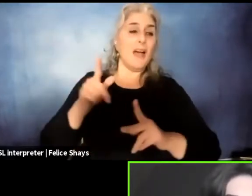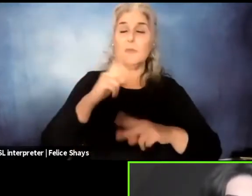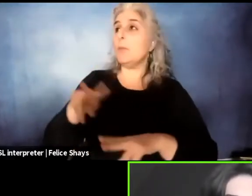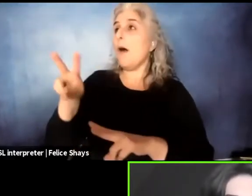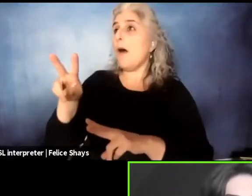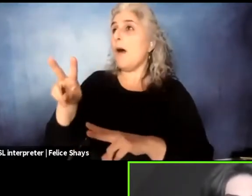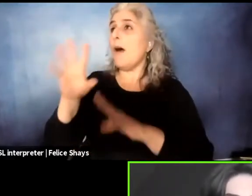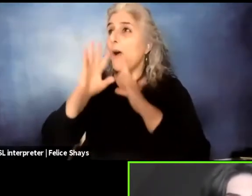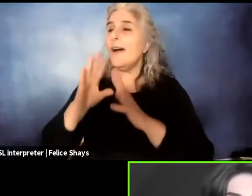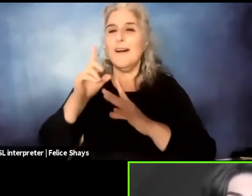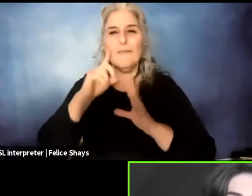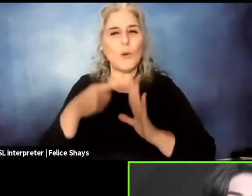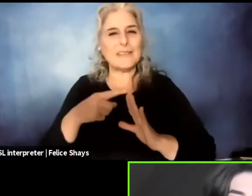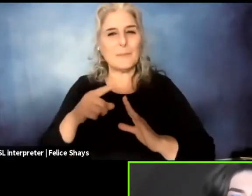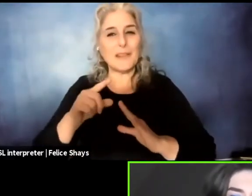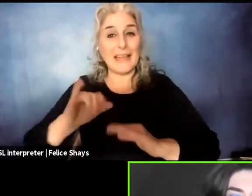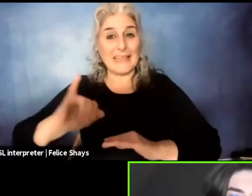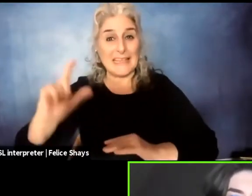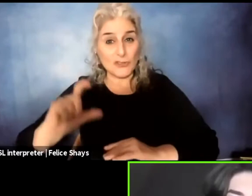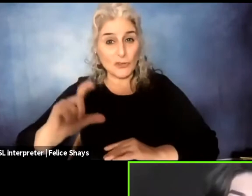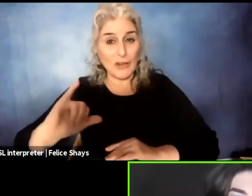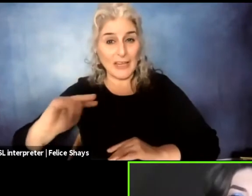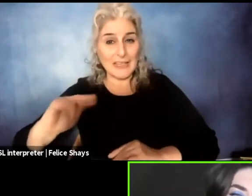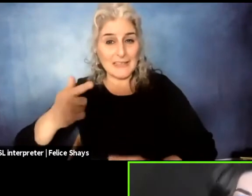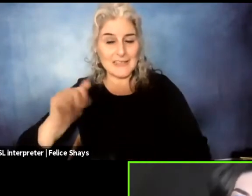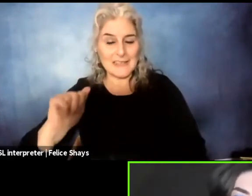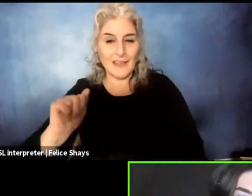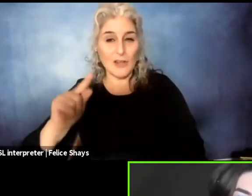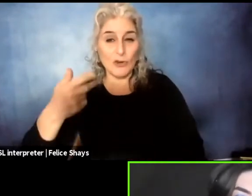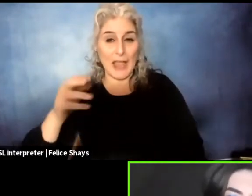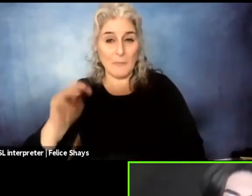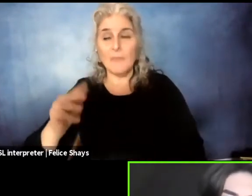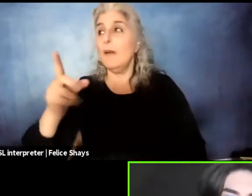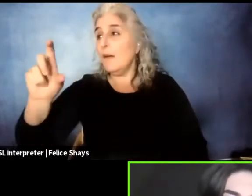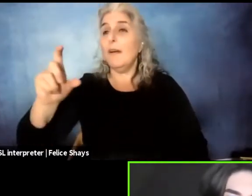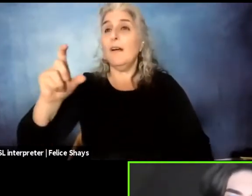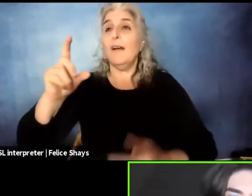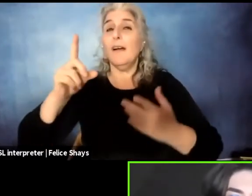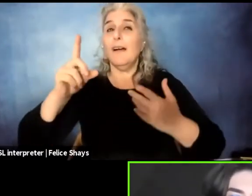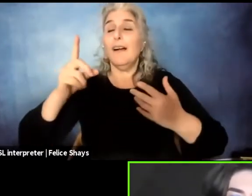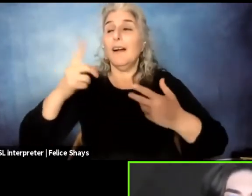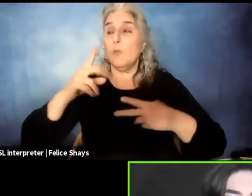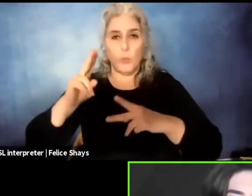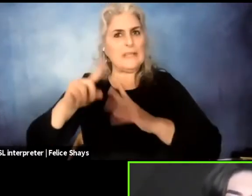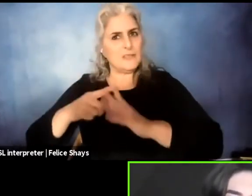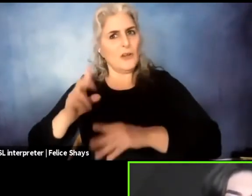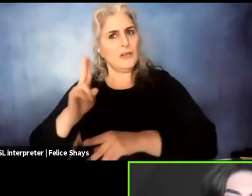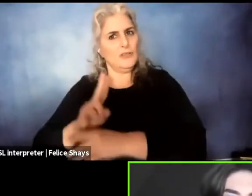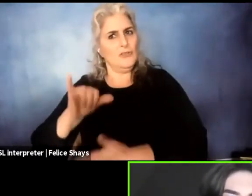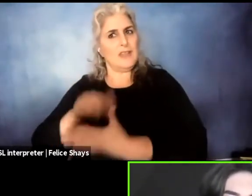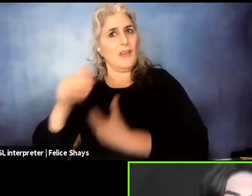like Instagram. We've been a part of why so many people use that app, and then being pushed out of